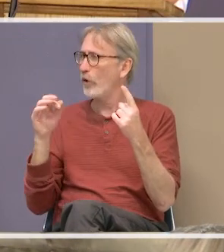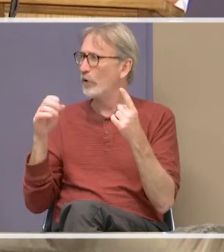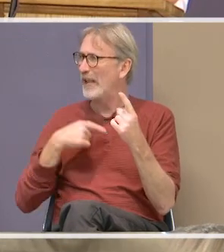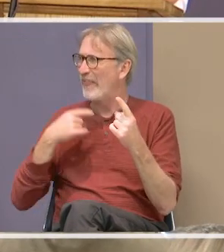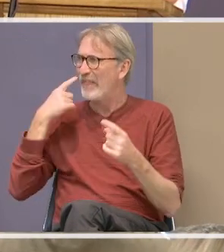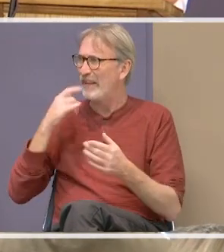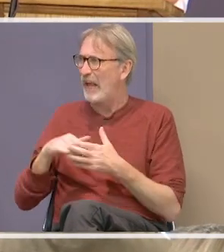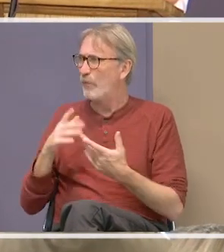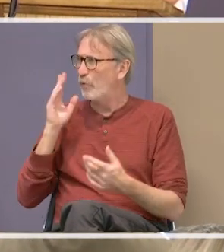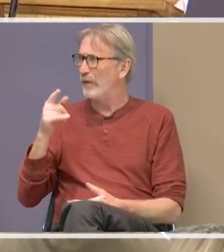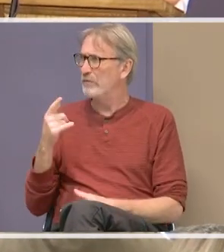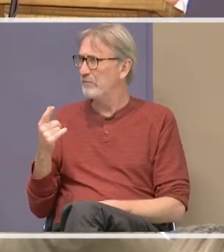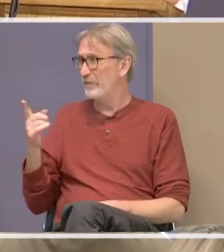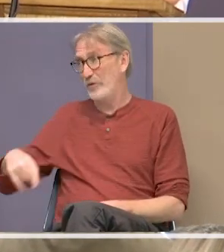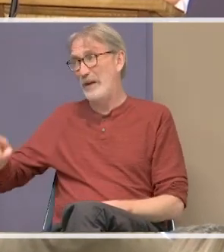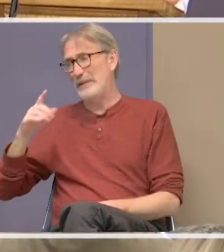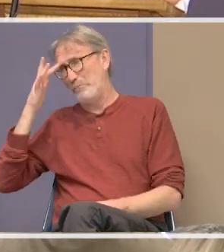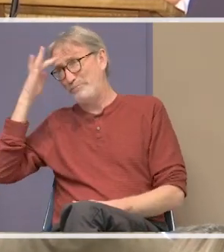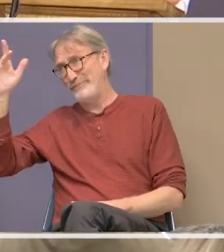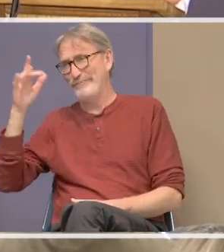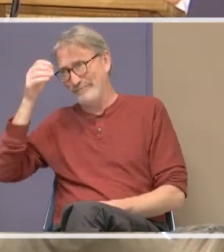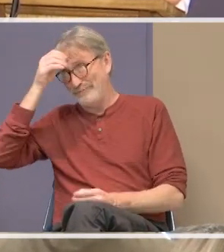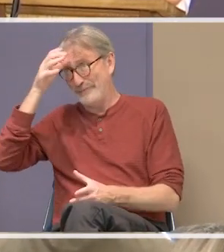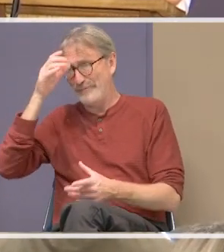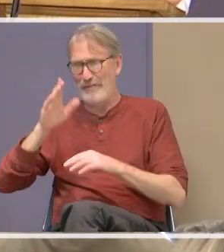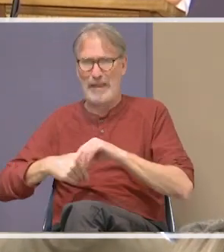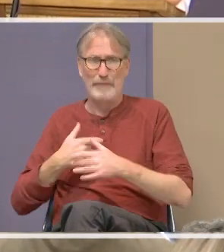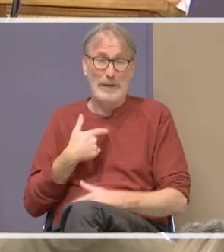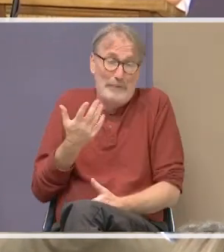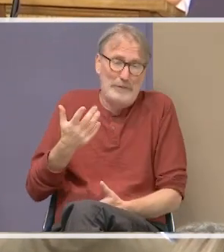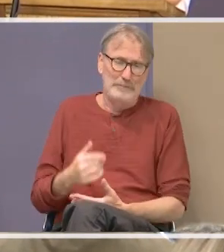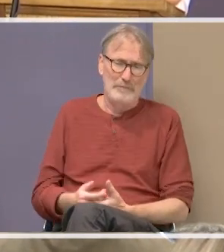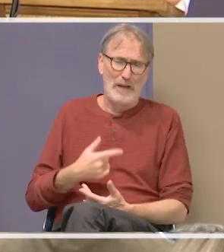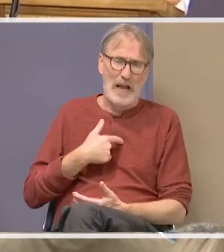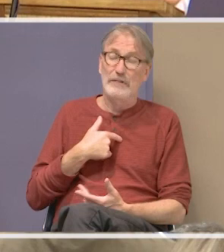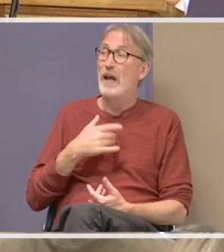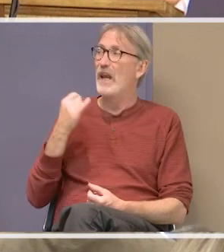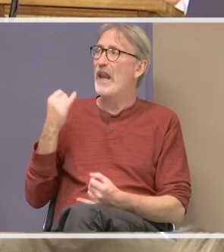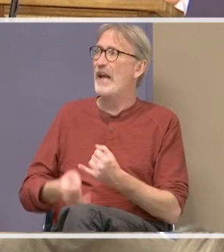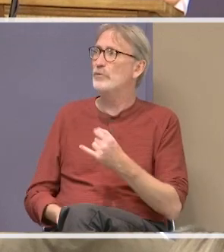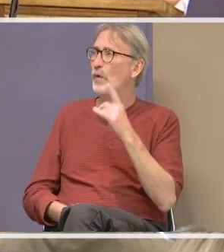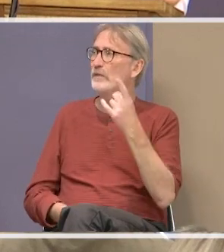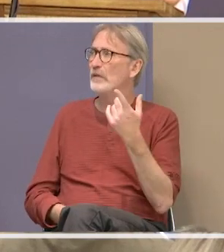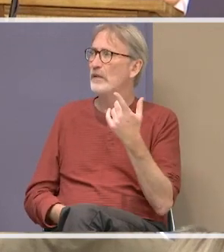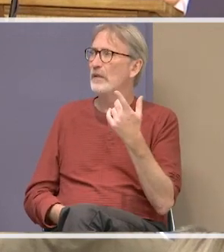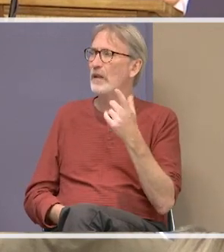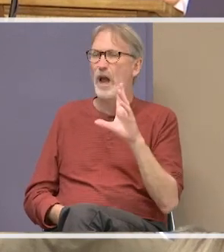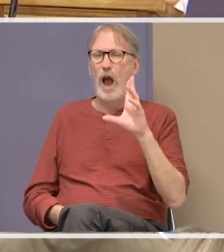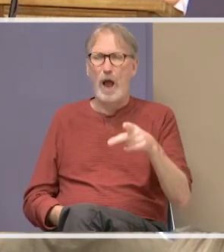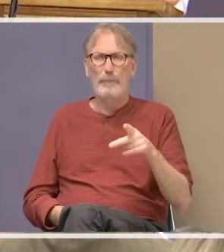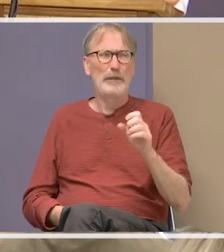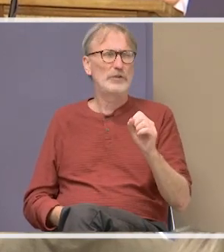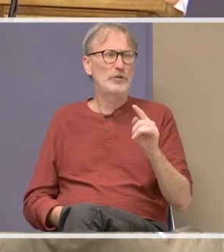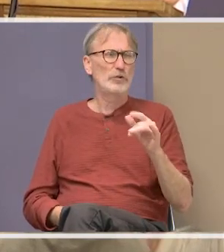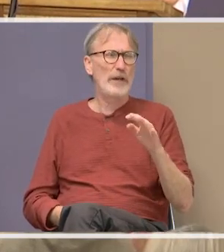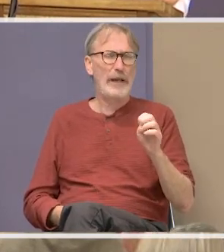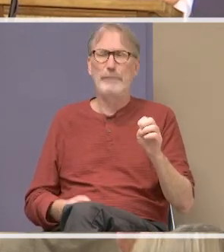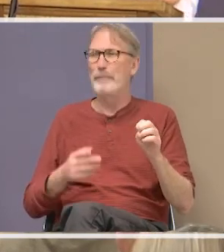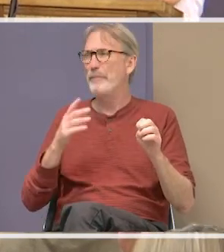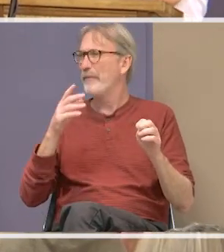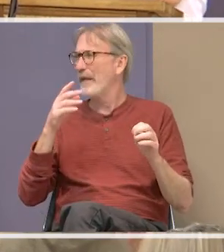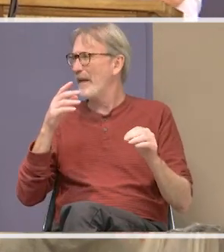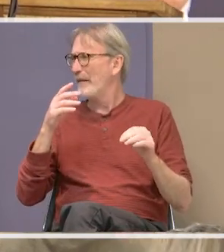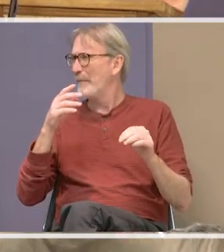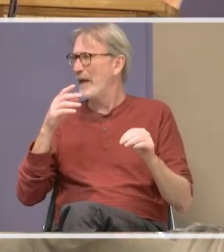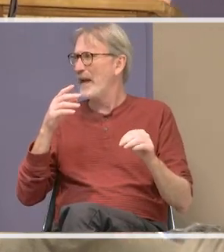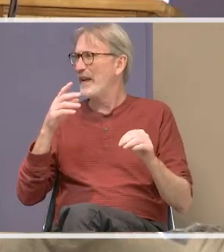could facilitate flow. And you guys are smarter about that than me. And finally, upstream, downstream. I'm not sure if it's worth